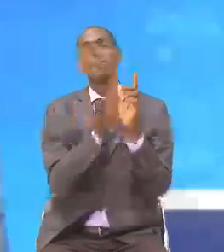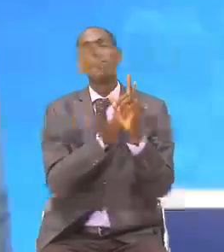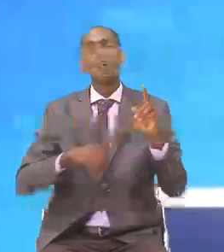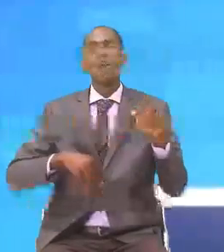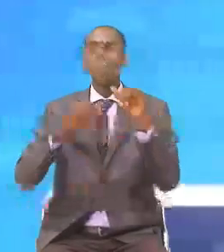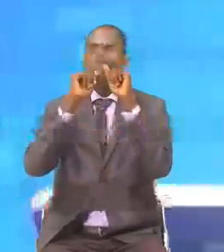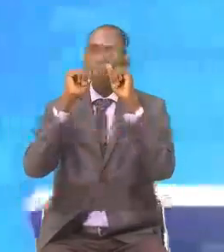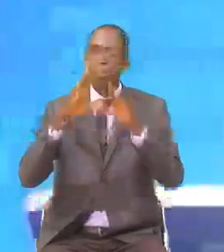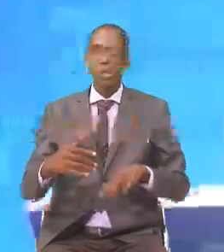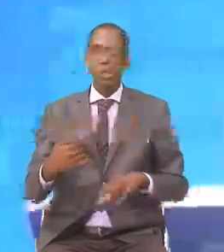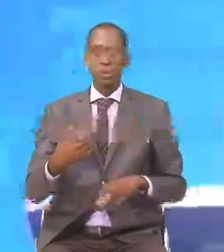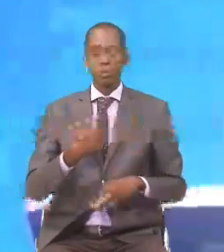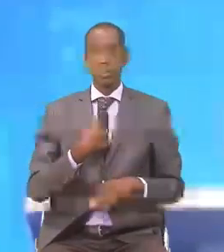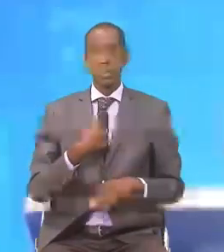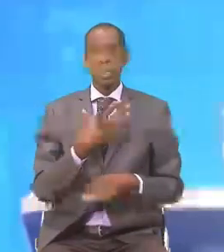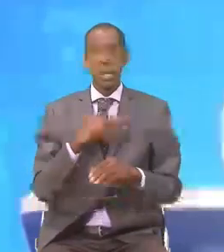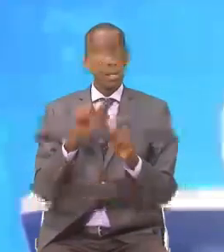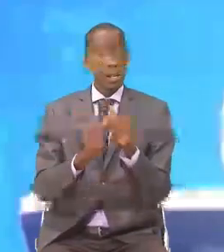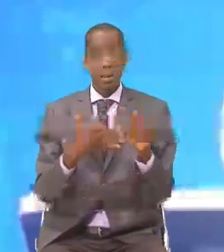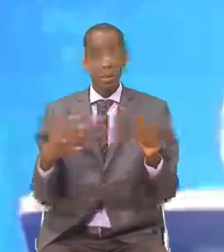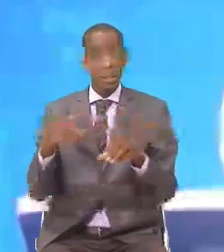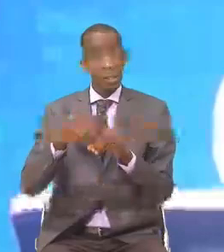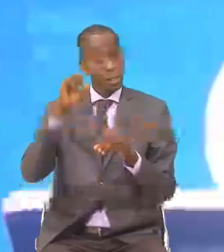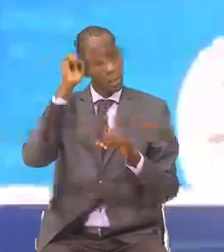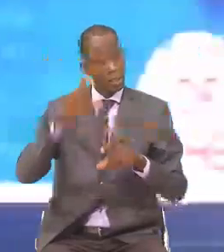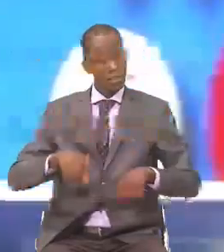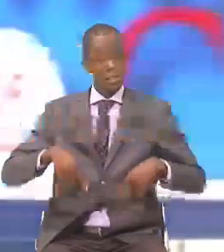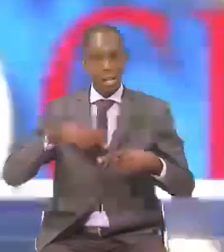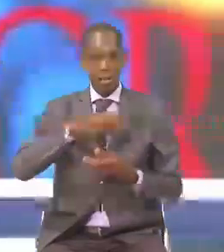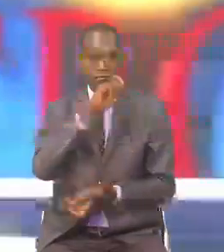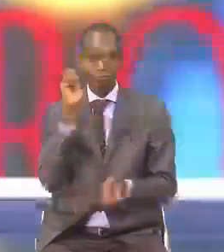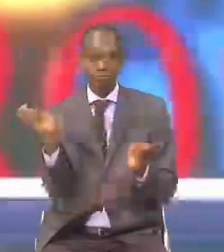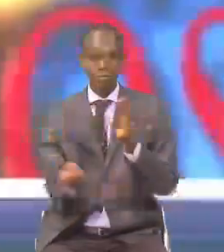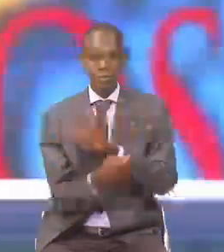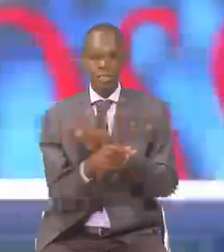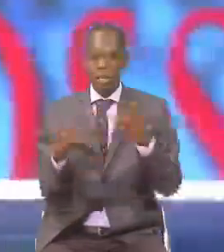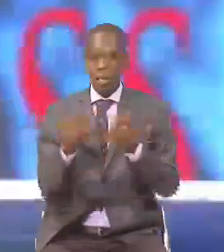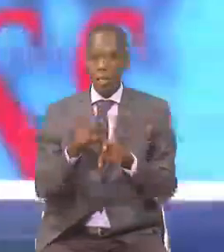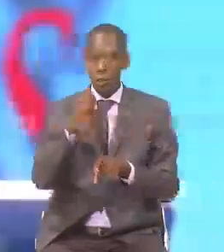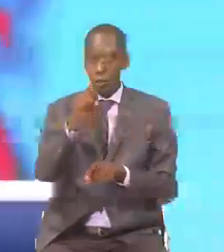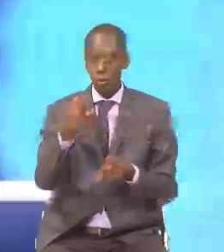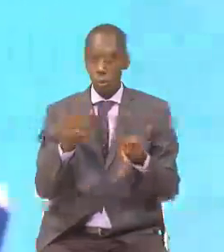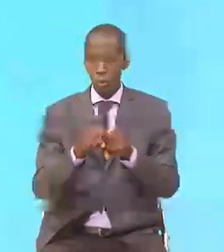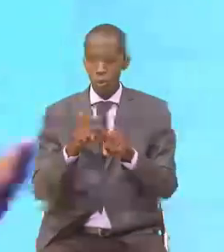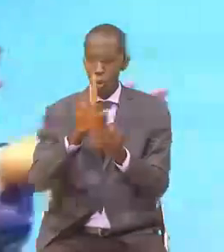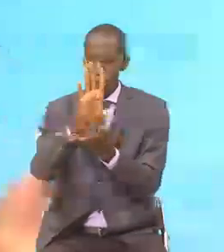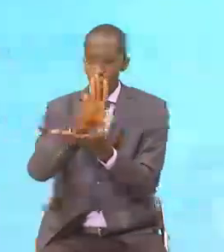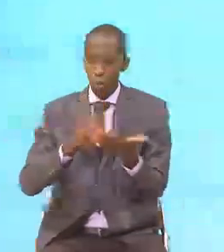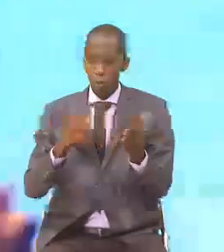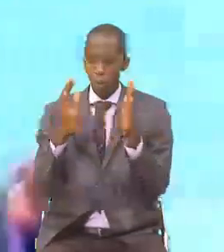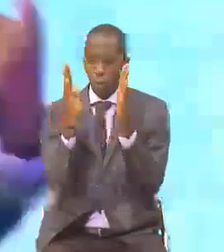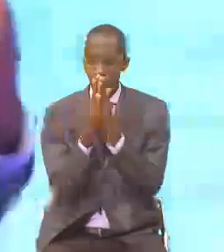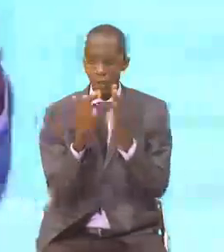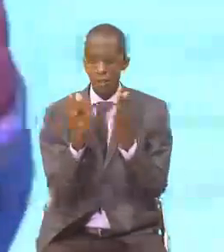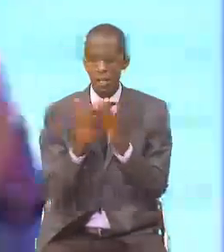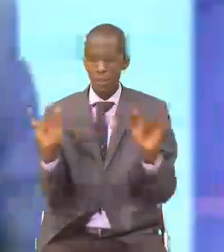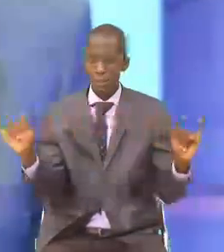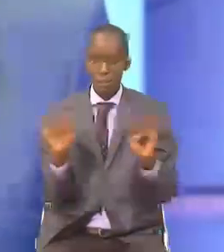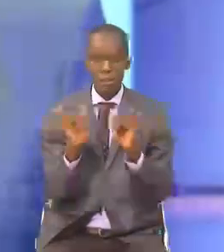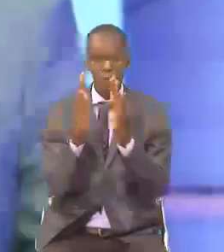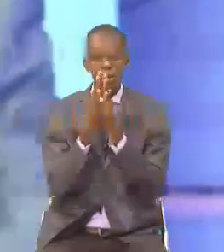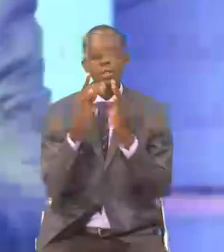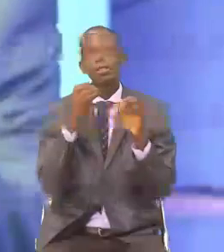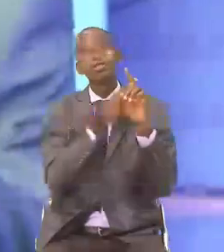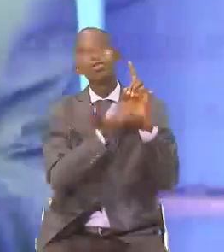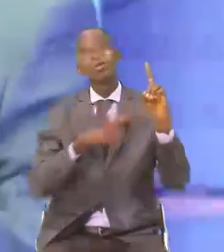and he said, Lord, bless me. And everything in his life turned around. And as you come tonight